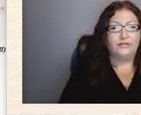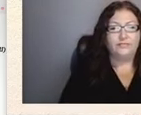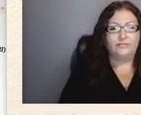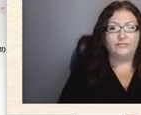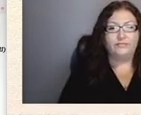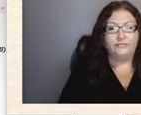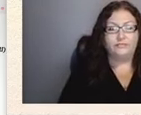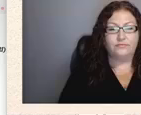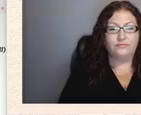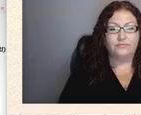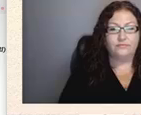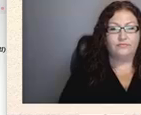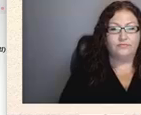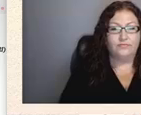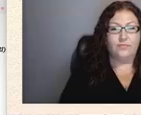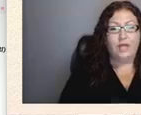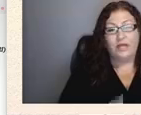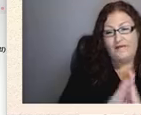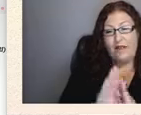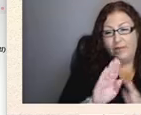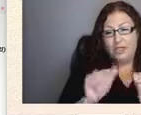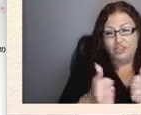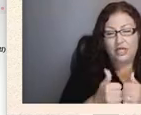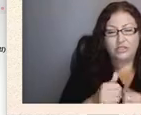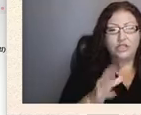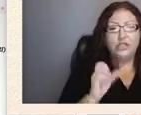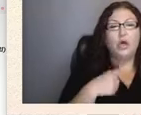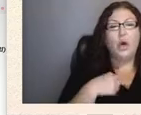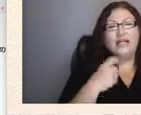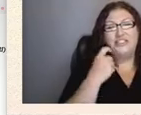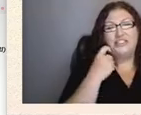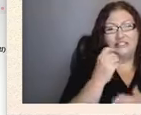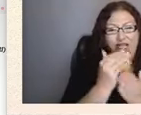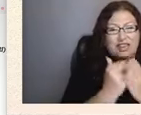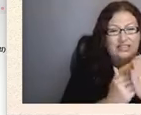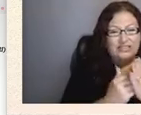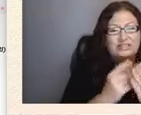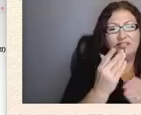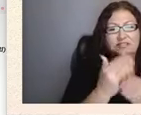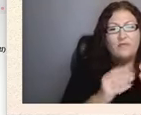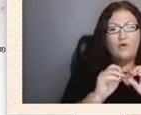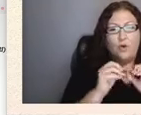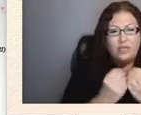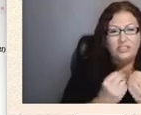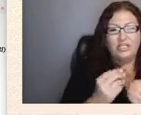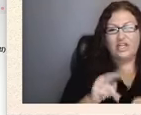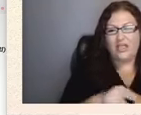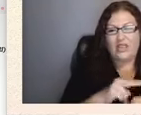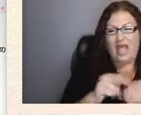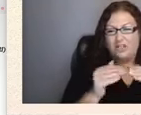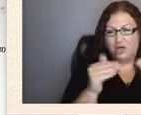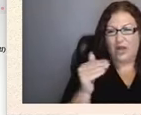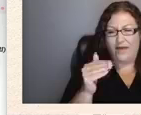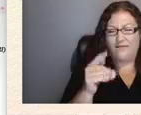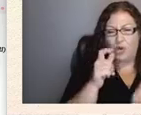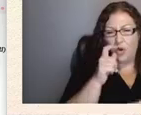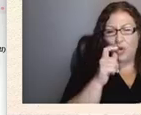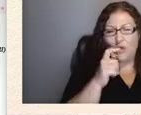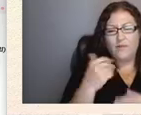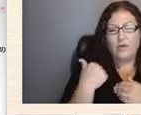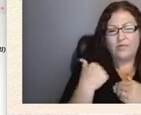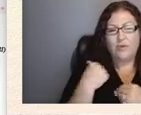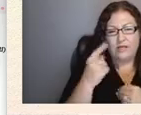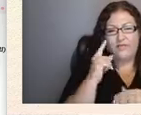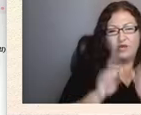developmental challenges. And then I just listed some of the organizations here at the national level who have been responsible for developing